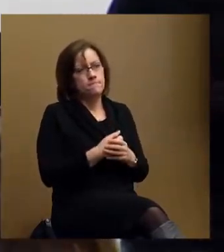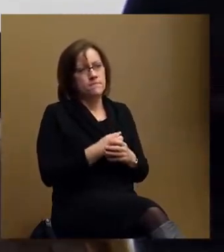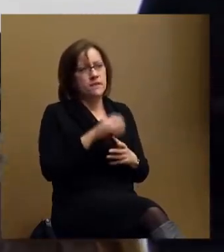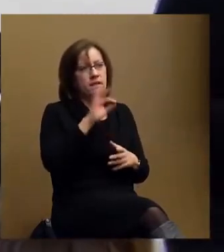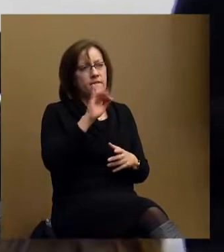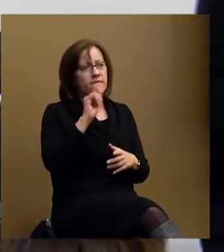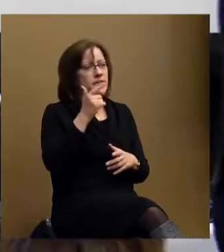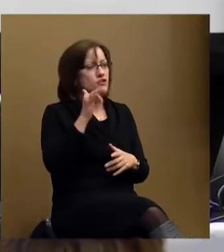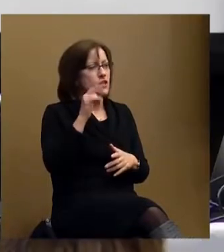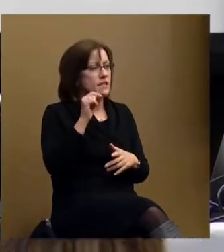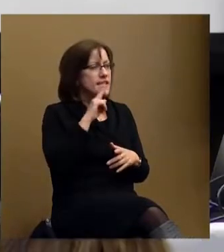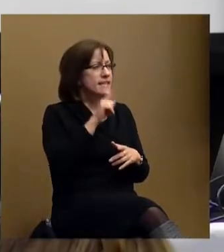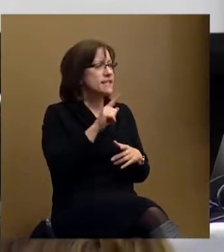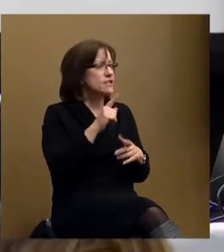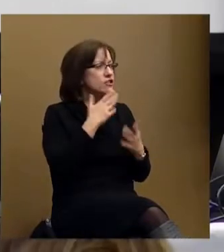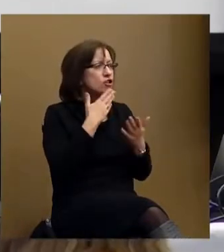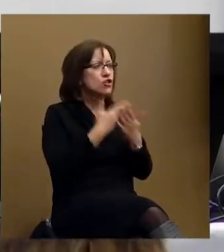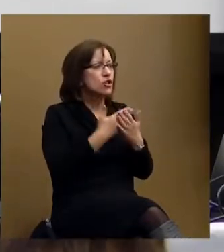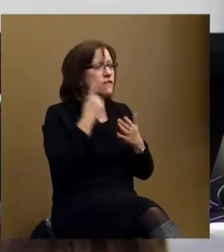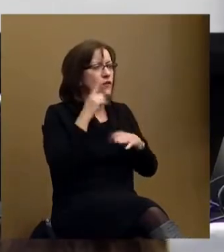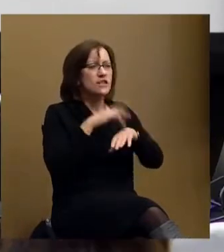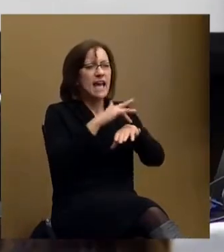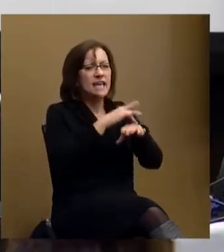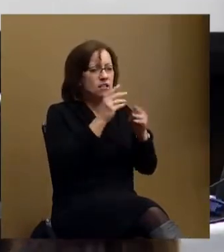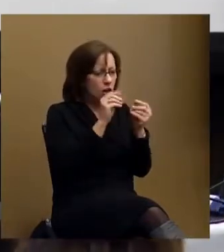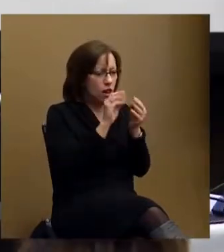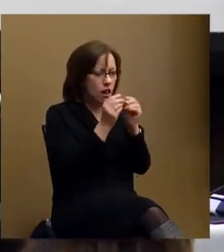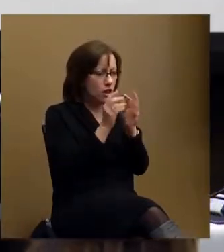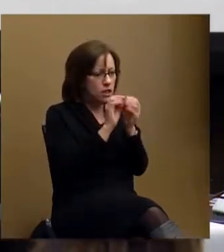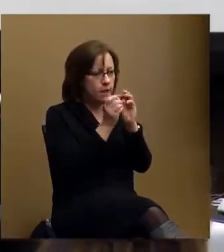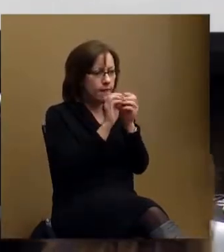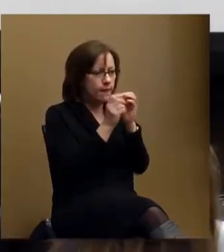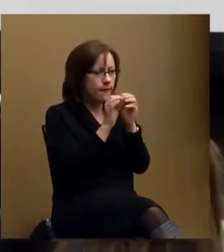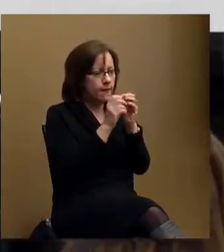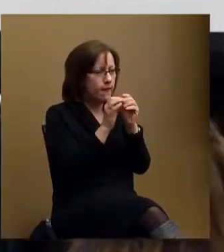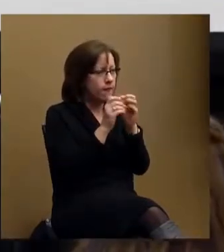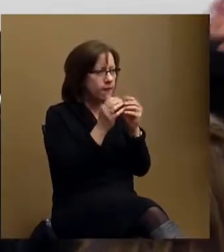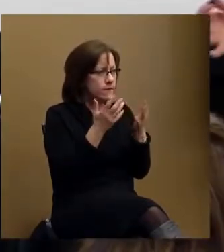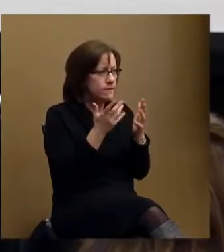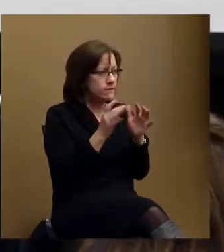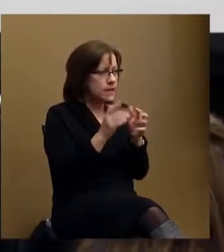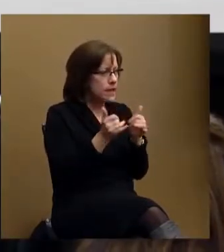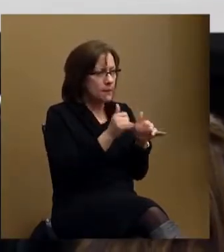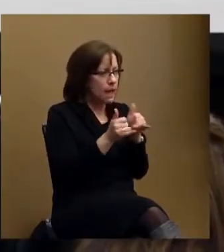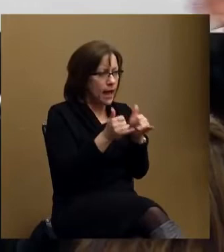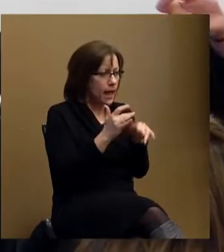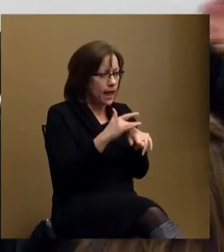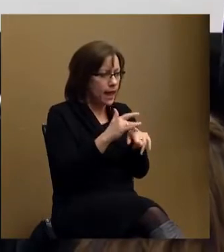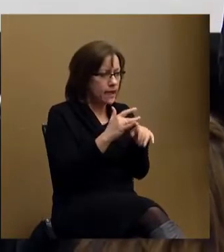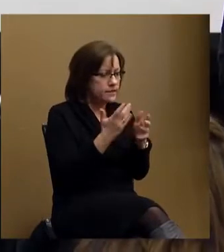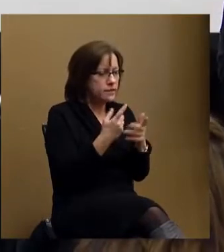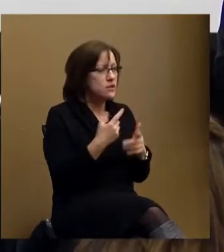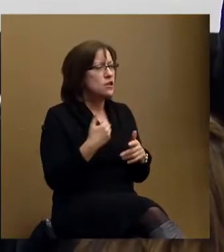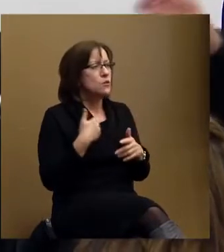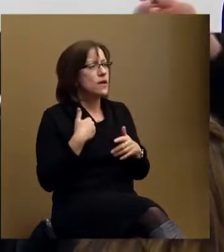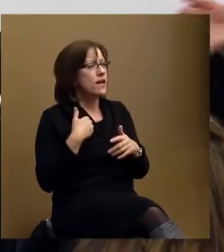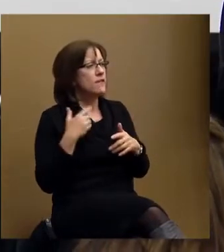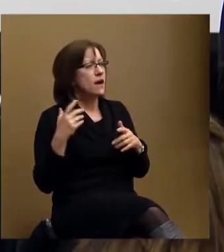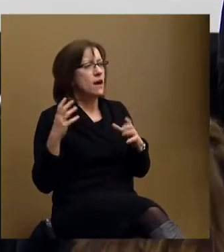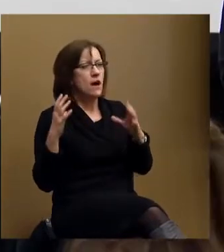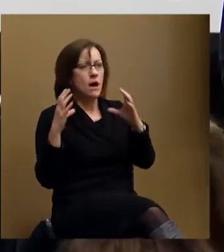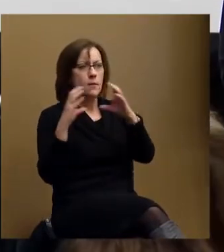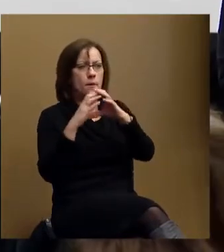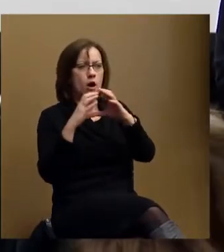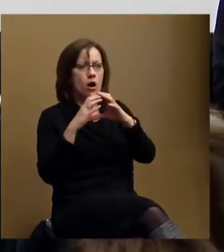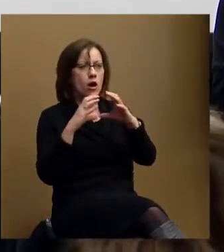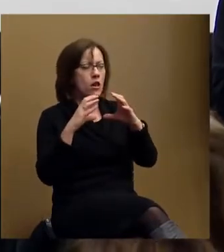good for kind of tactile people. You know, we have these one balls that you can sit